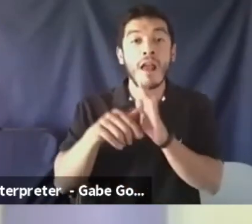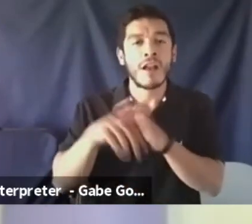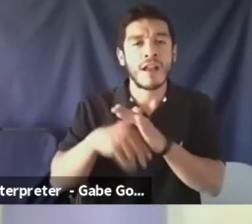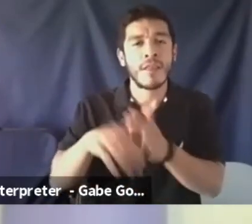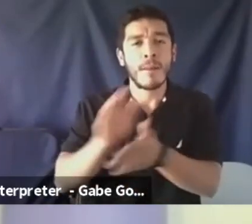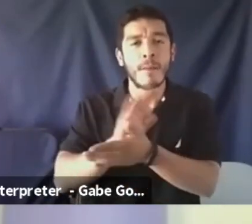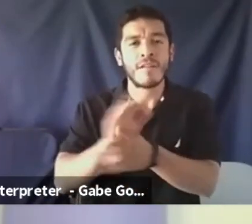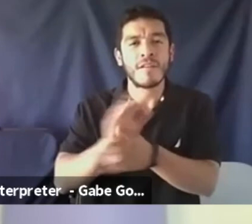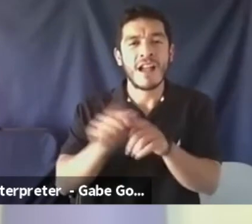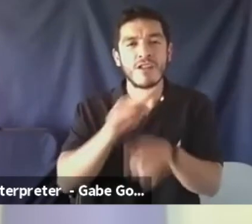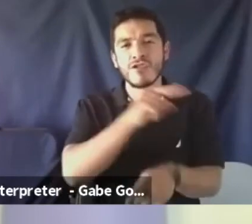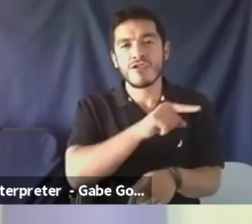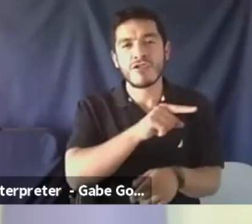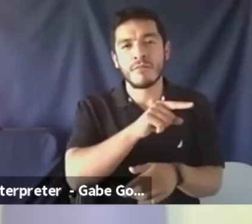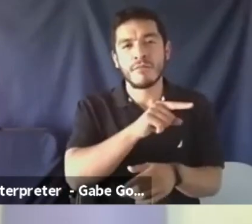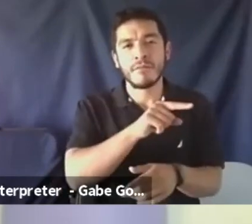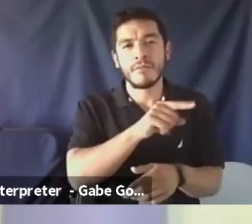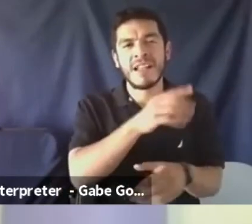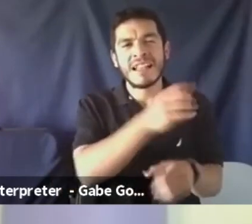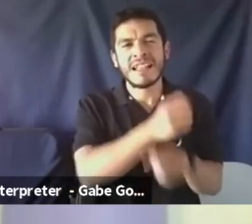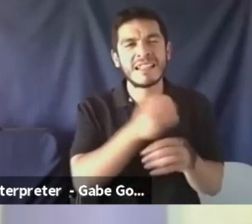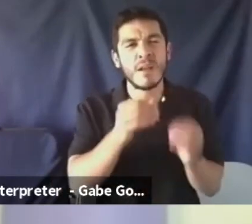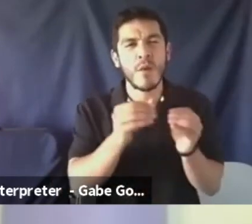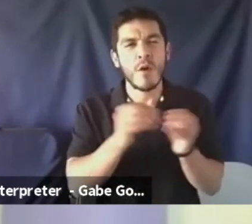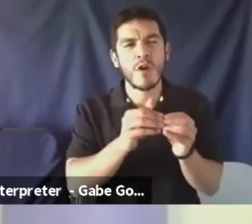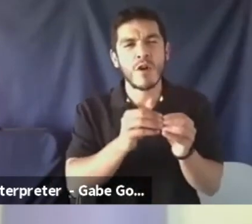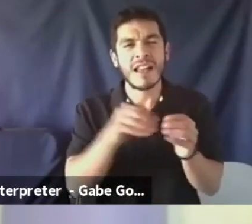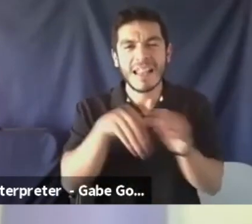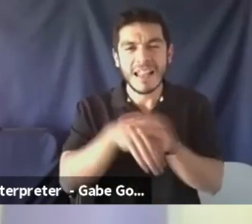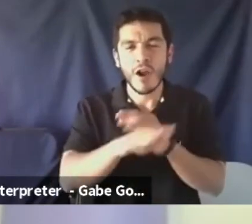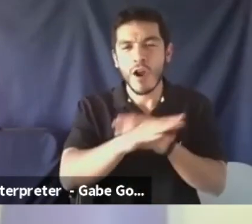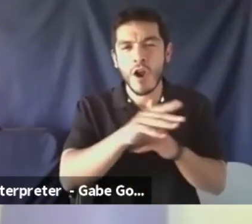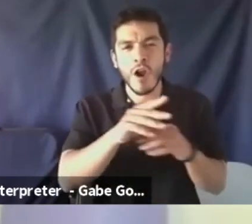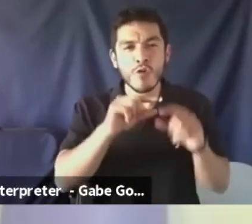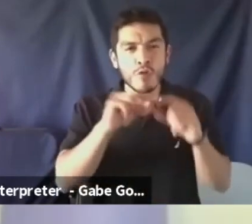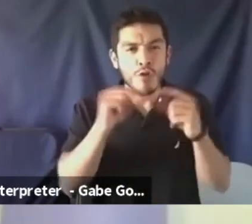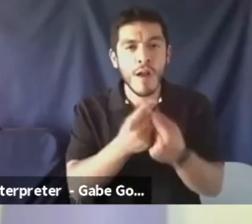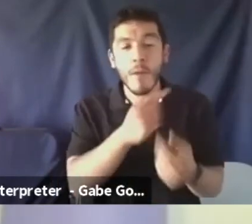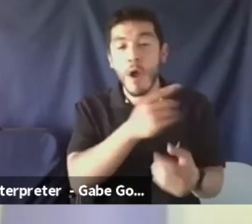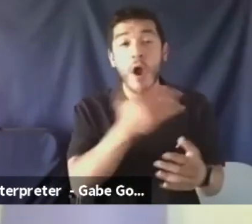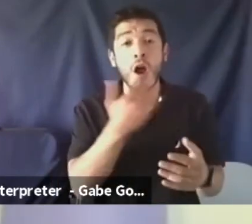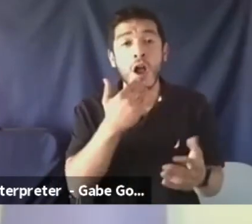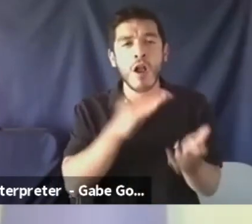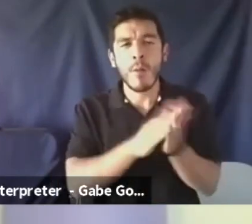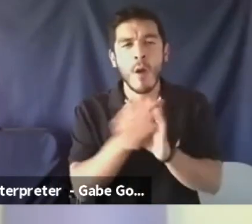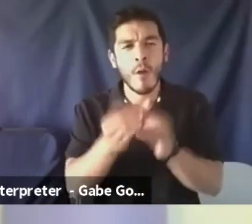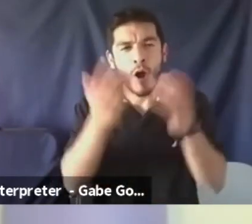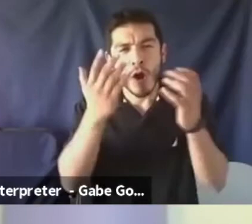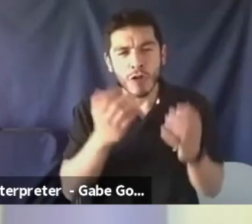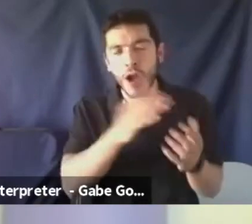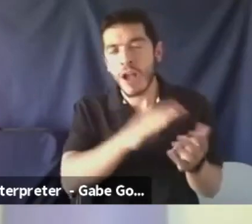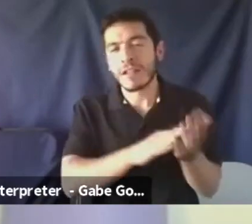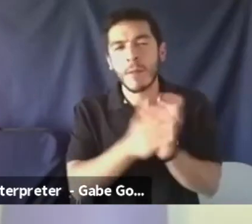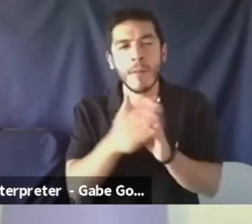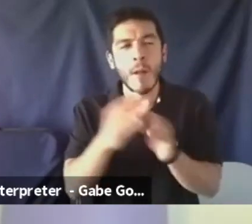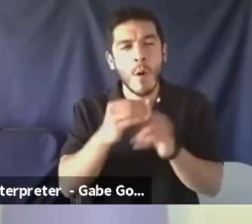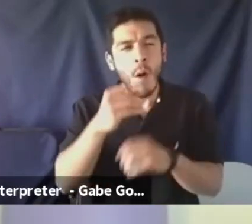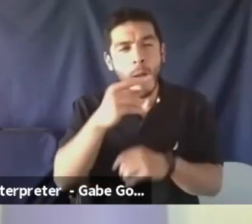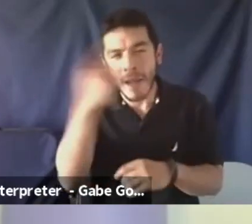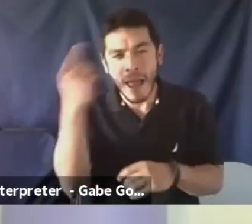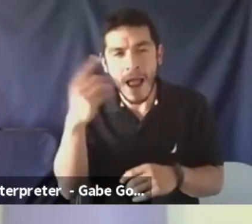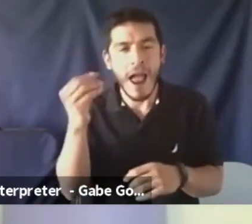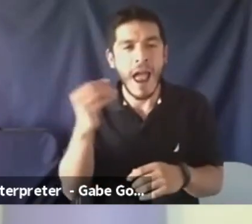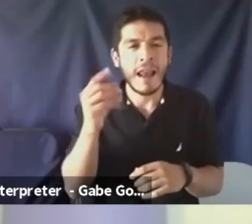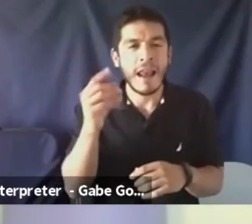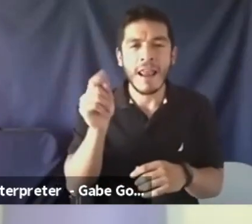film, as she gets more entrenched in the party, like her color palette darkens a bit and she's wearing more black and leather and darker jewel tones,